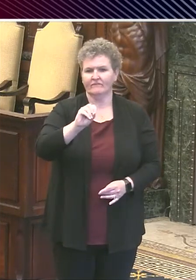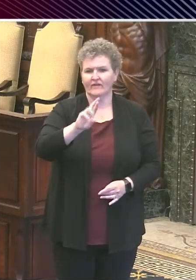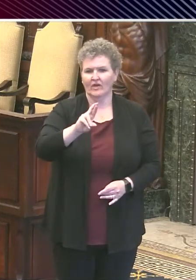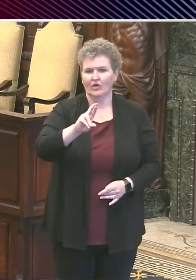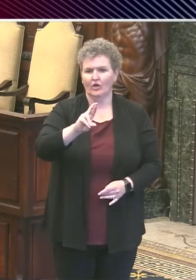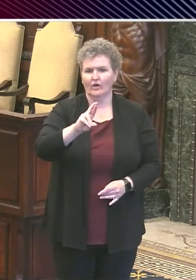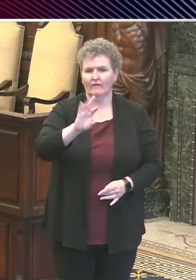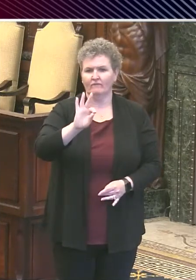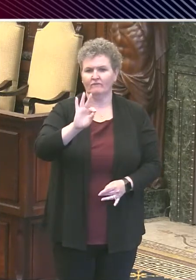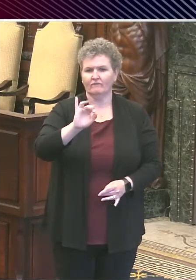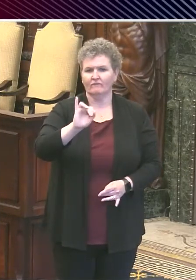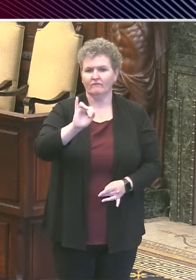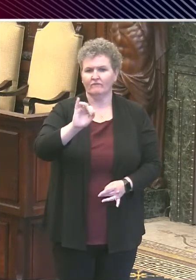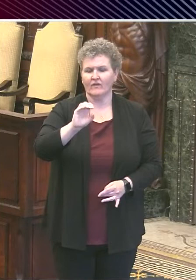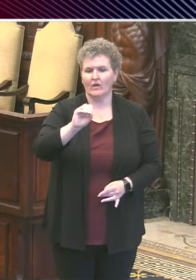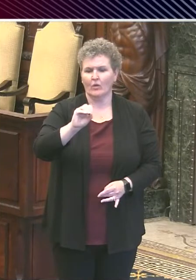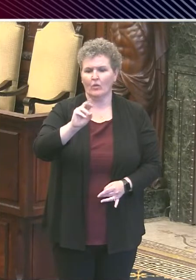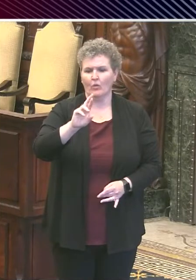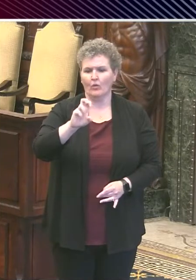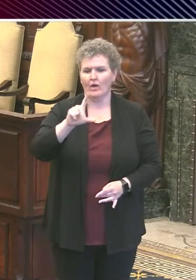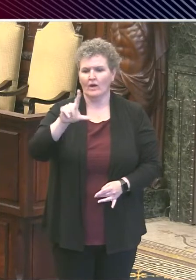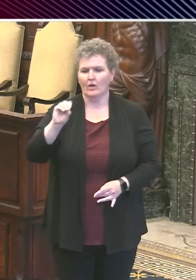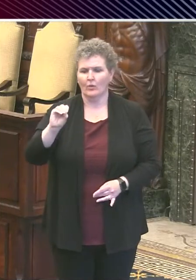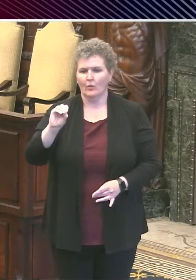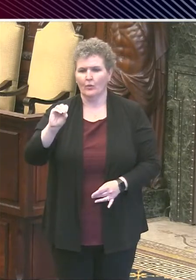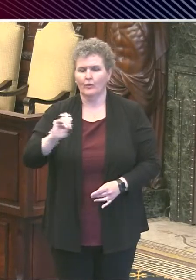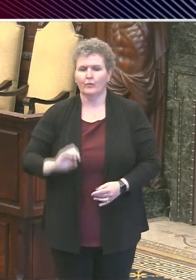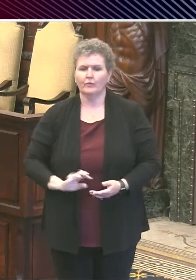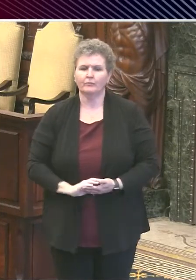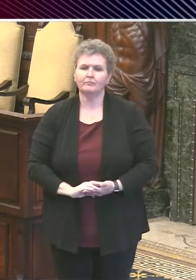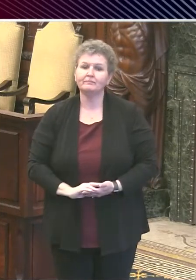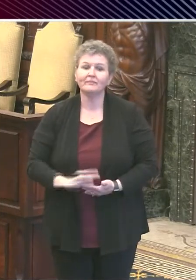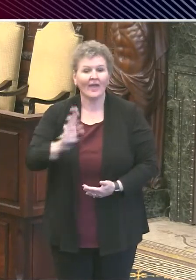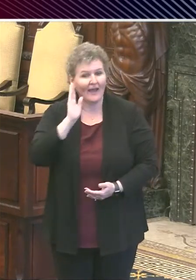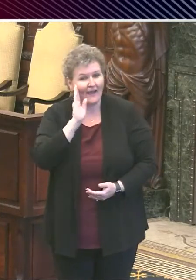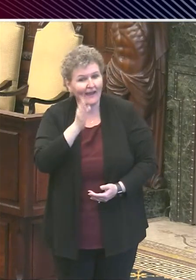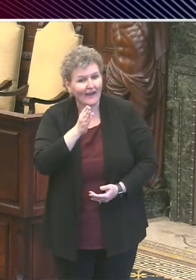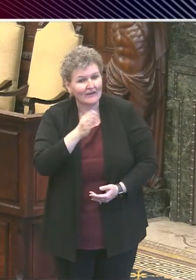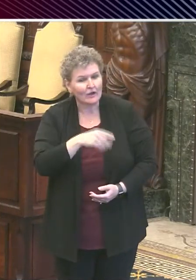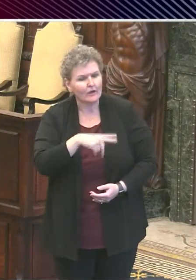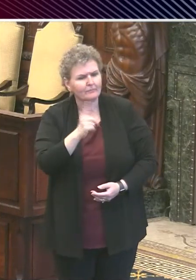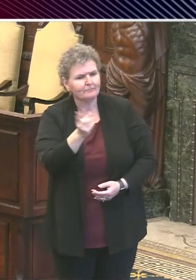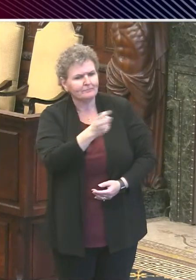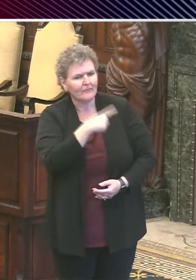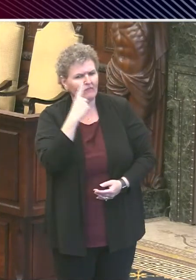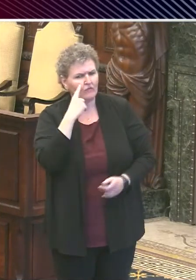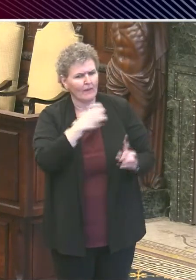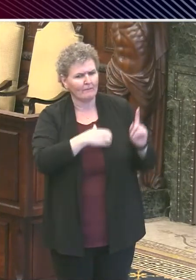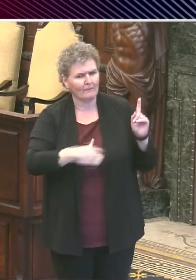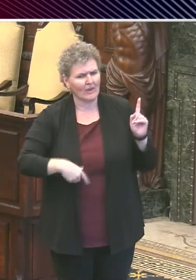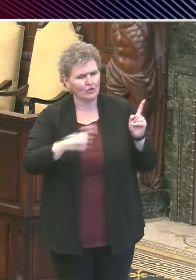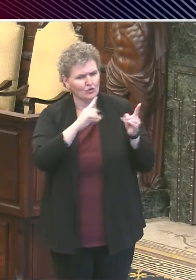Magazine. Hi, good afternoon. Mr. Mayor, you mentioned how hard it is to enforce